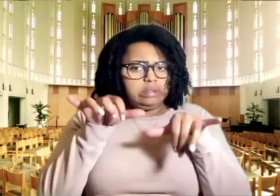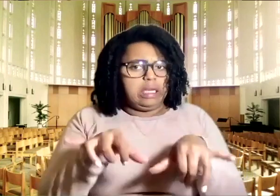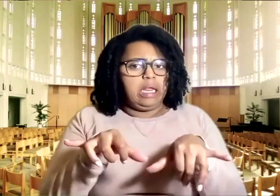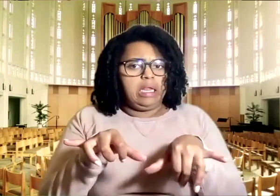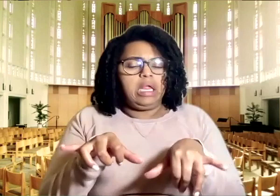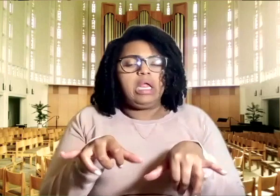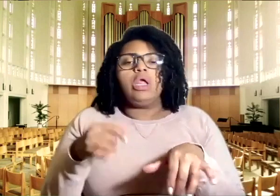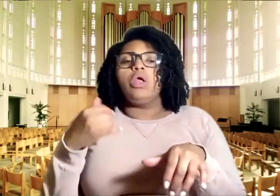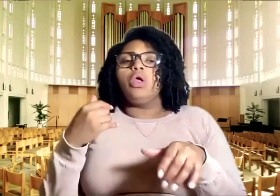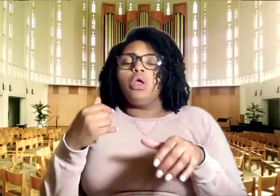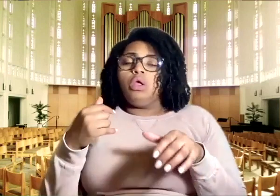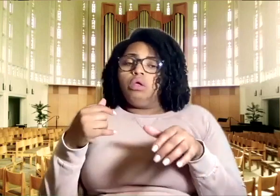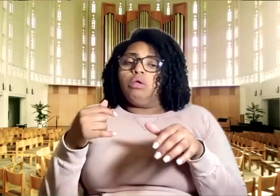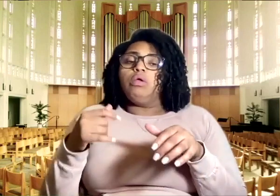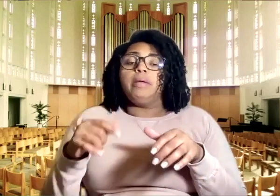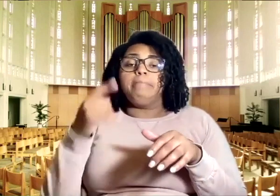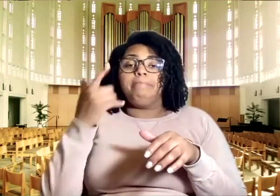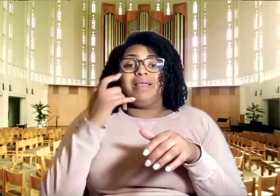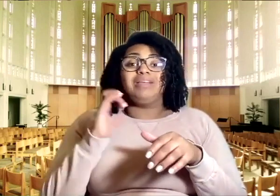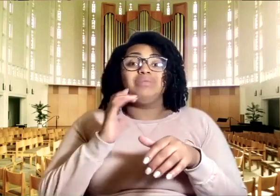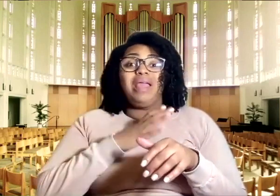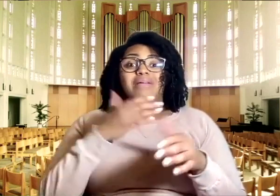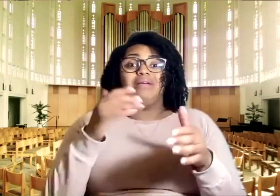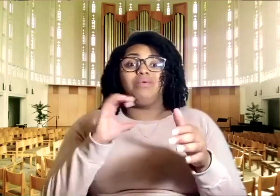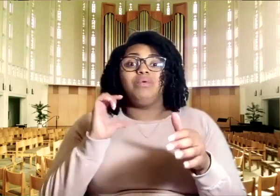EB. We are excited to